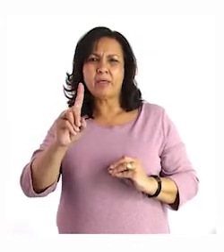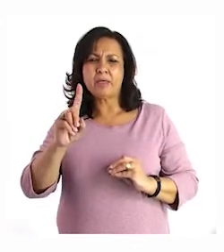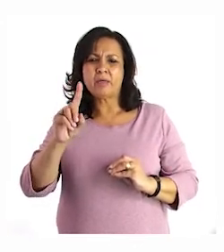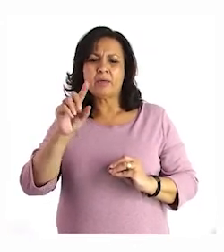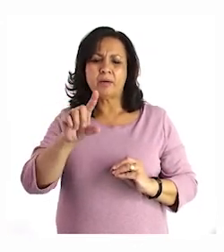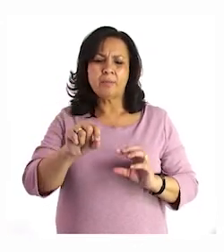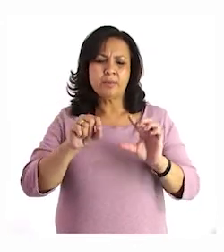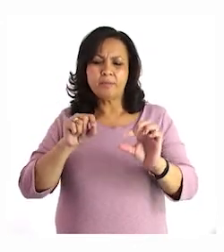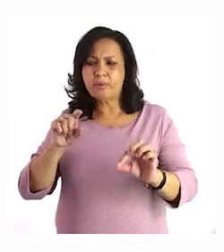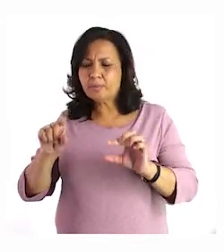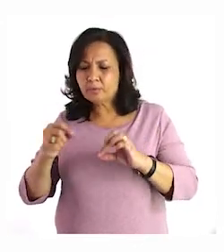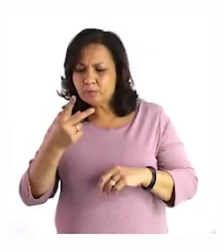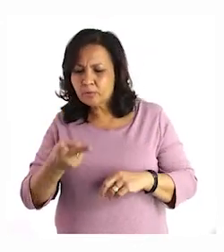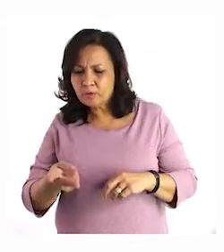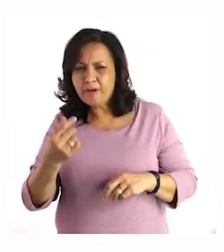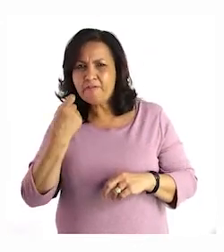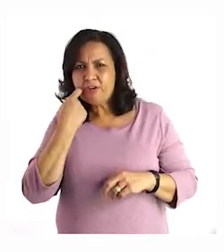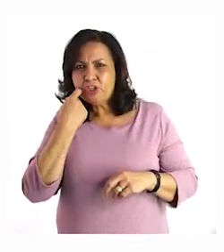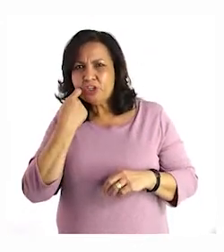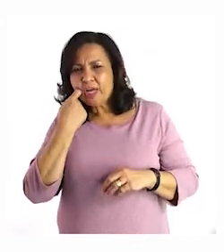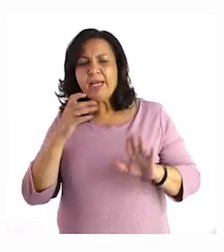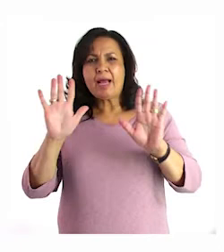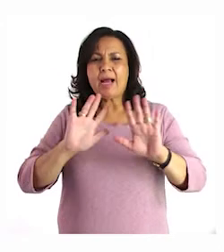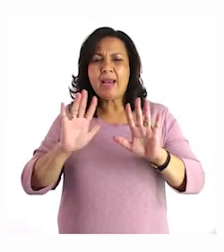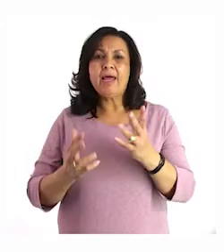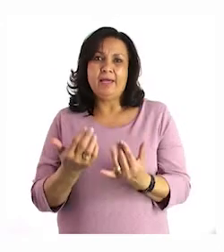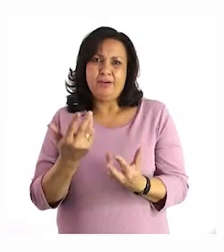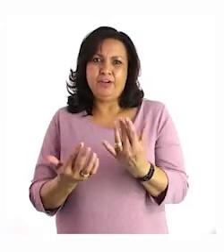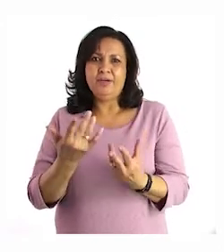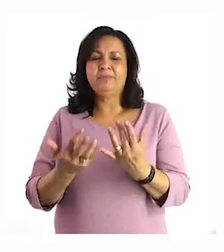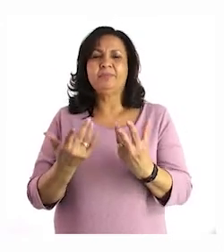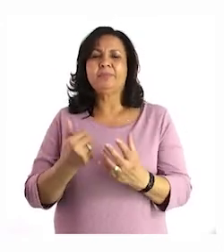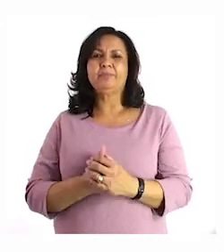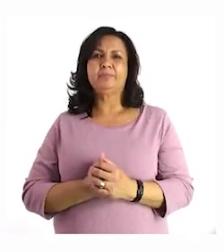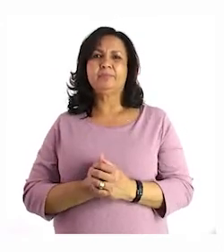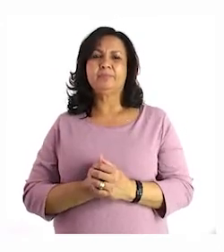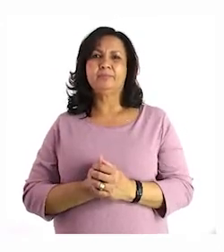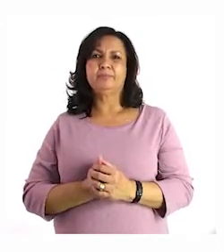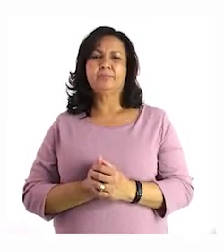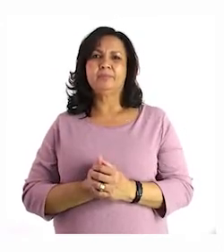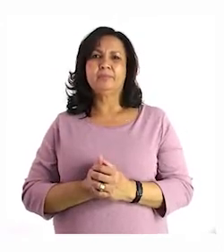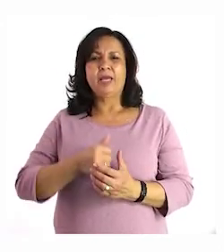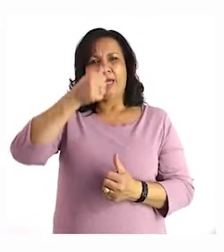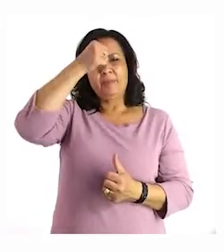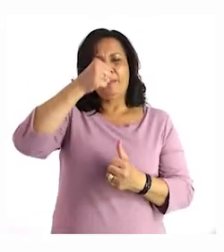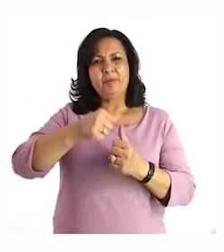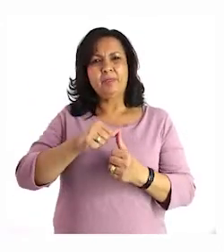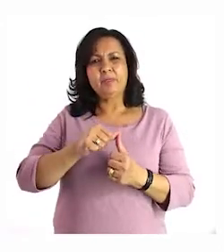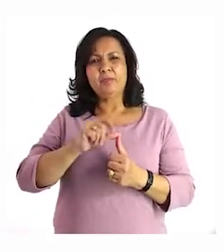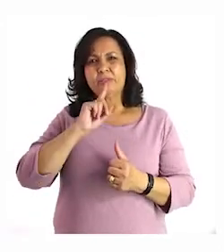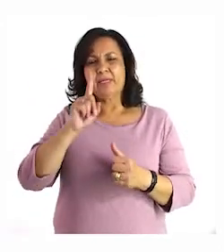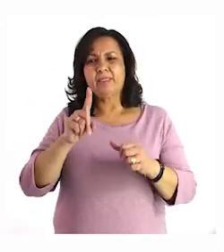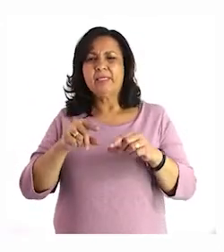number 1 and we make them a lovely green color. Remember we said the cucumber has a lovely